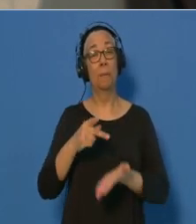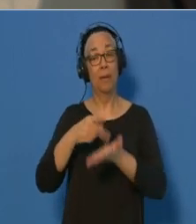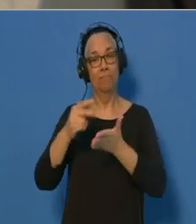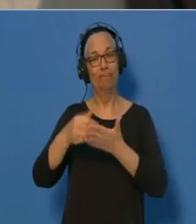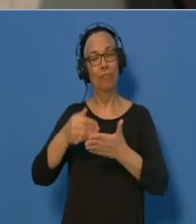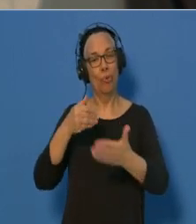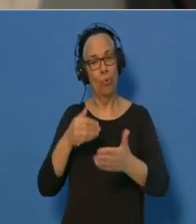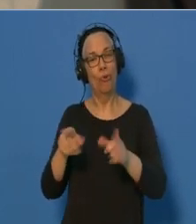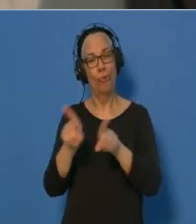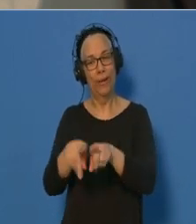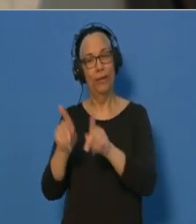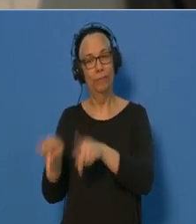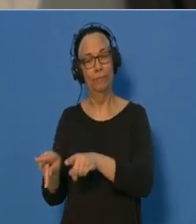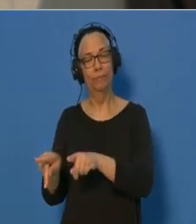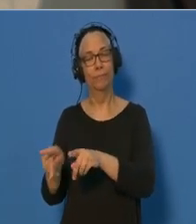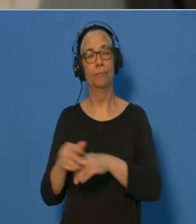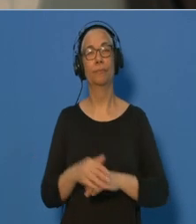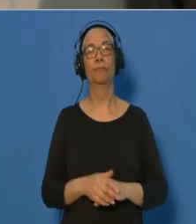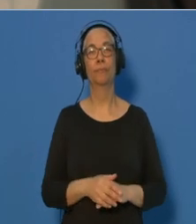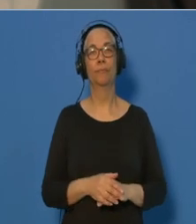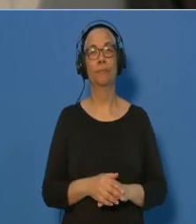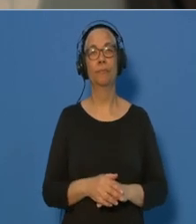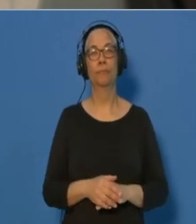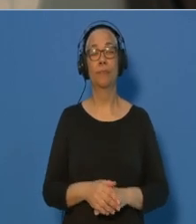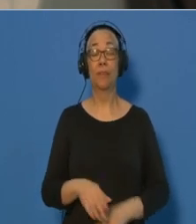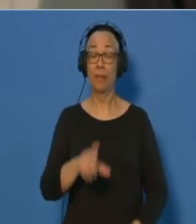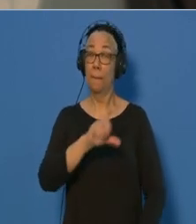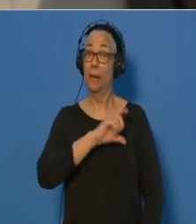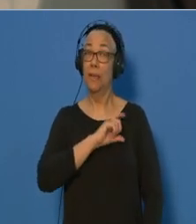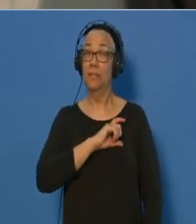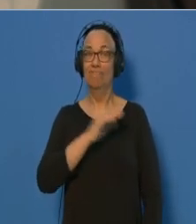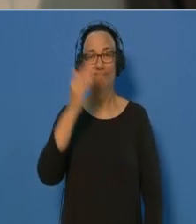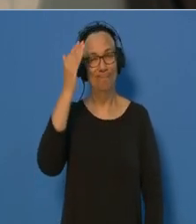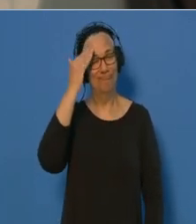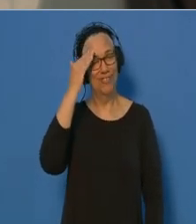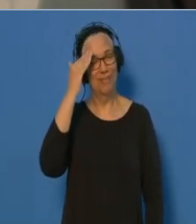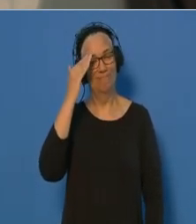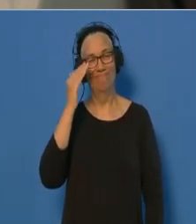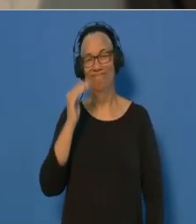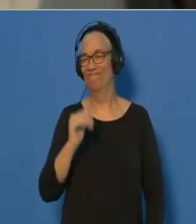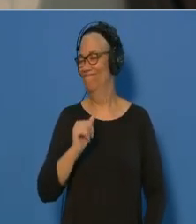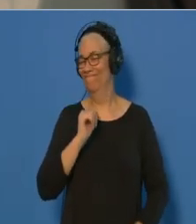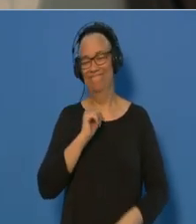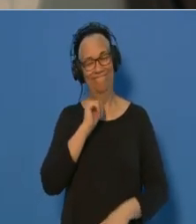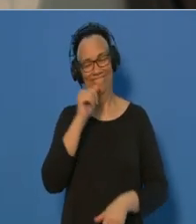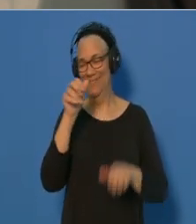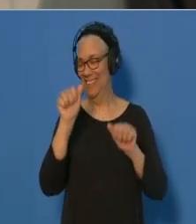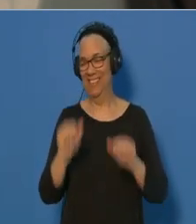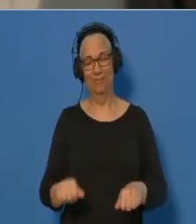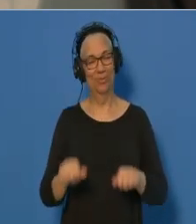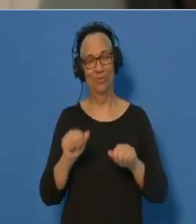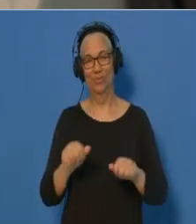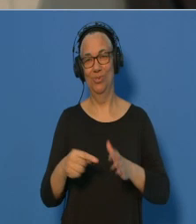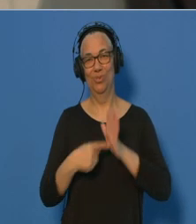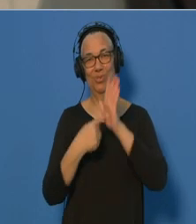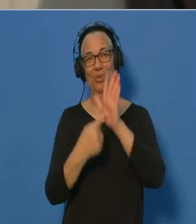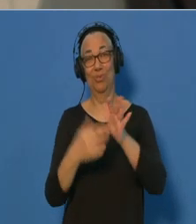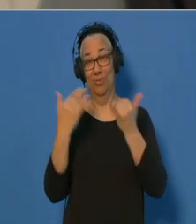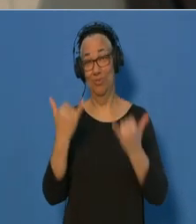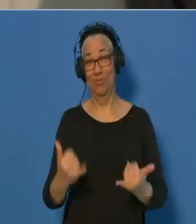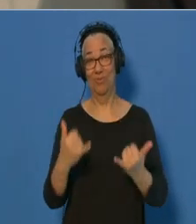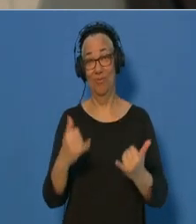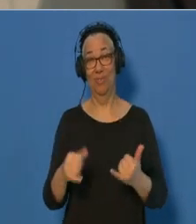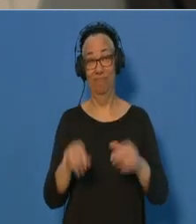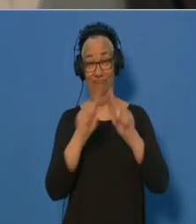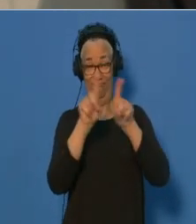accordingly. The Bermuda Police Service is aware of the inability of owners to display the current vehicle registration in their